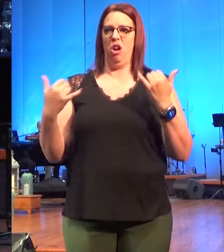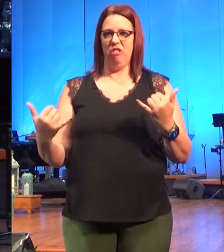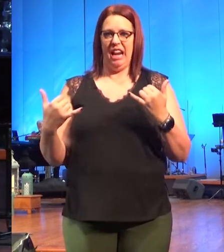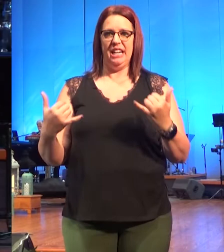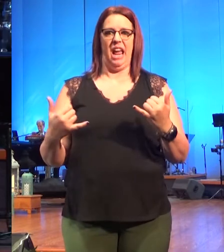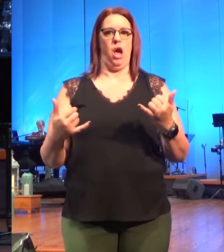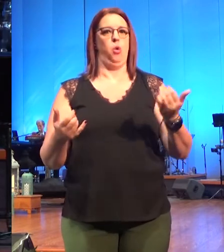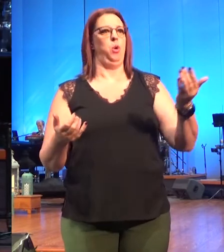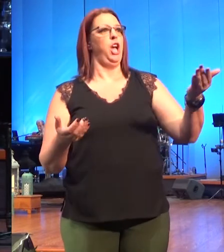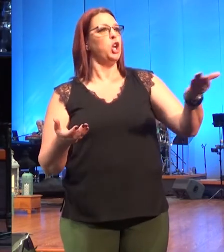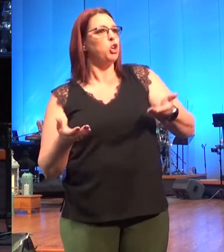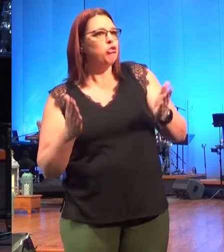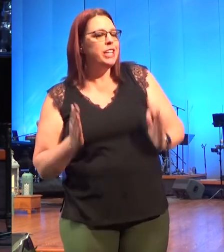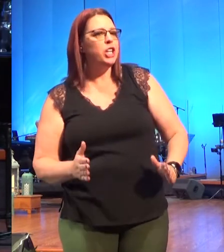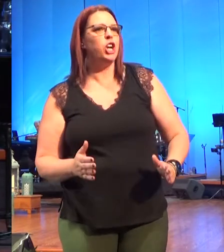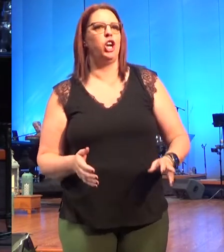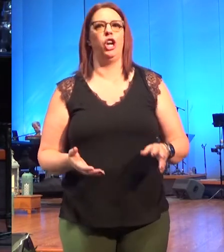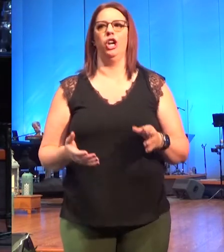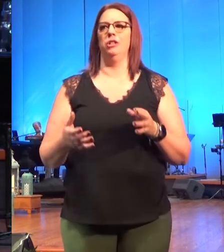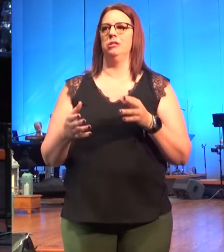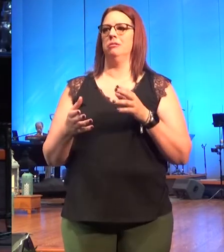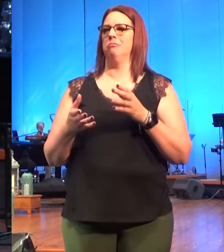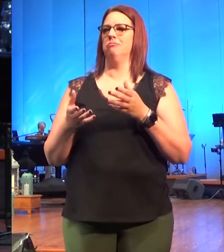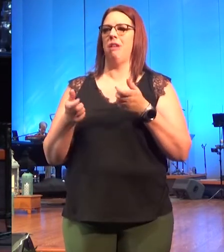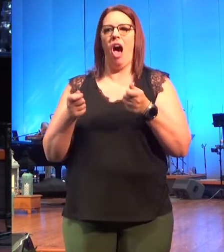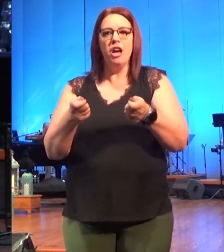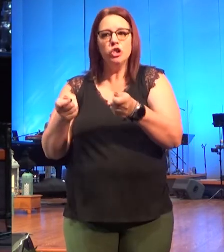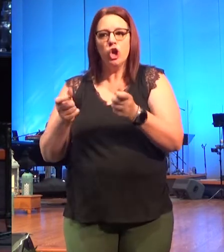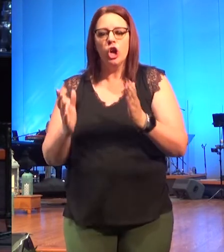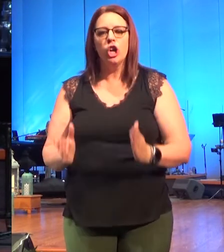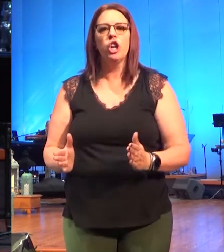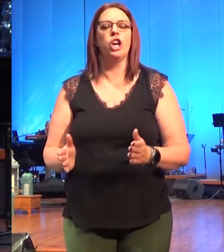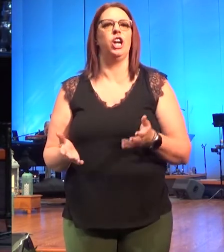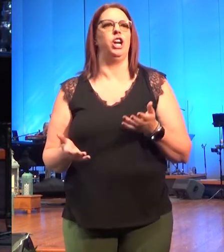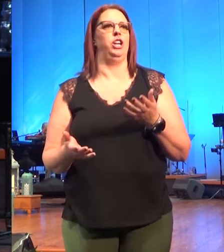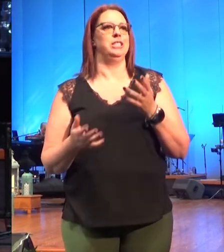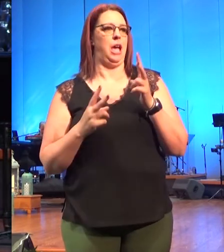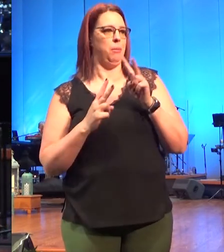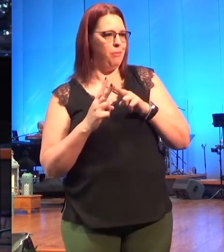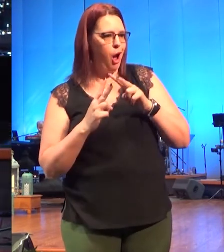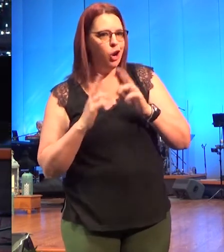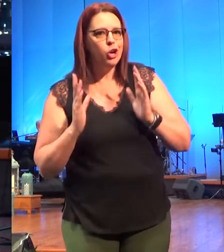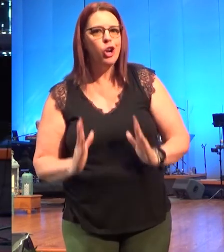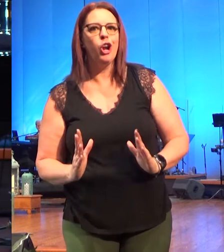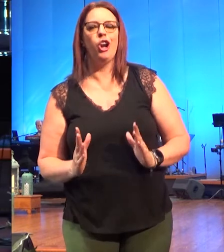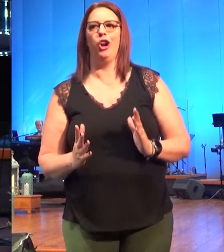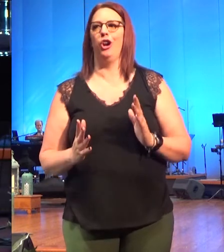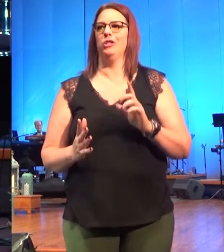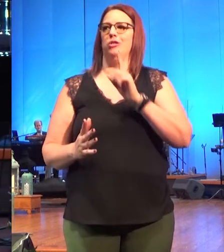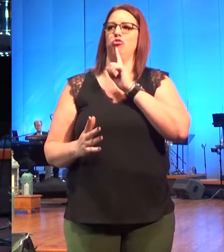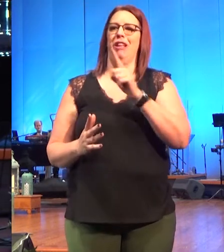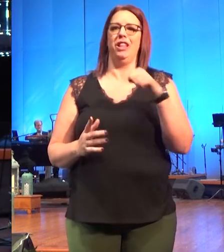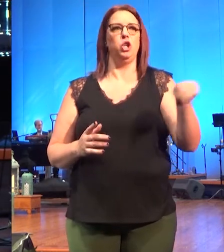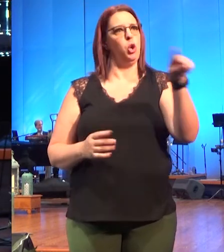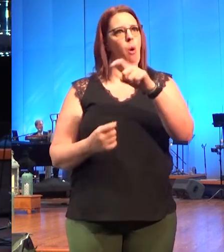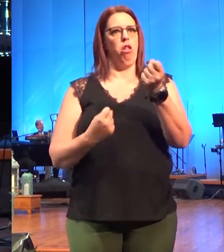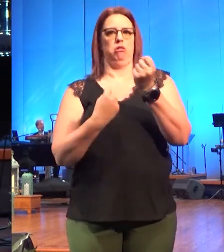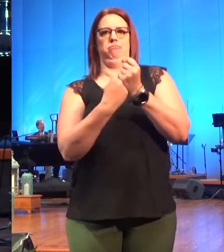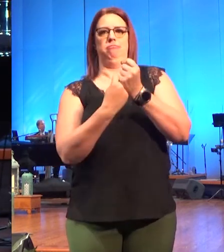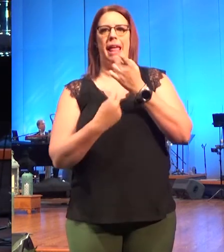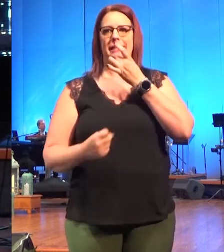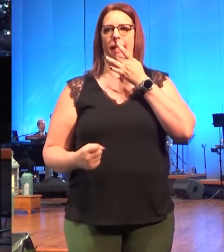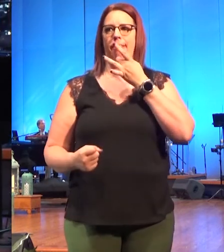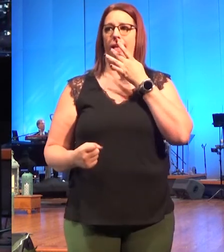partners. We are truly blessed with the beings who stand as a light and a witness to us all. And we may never